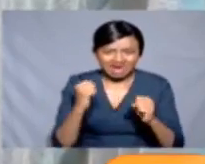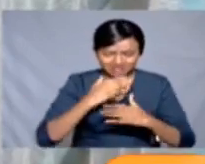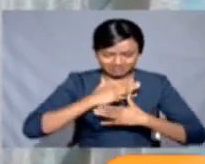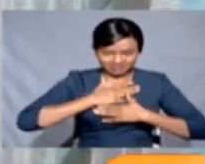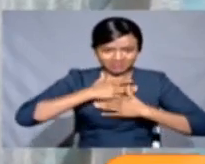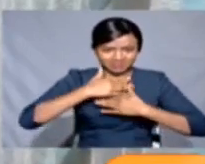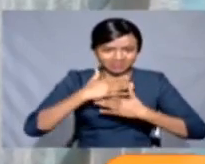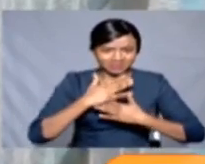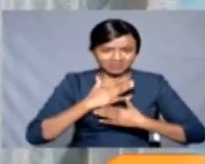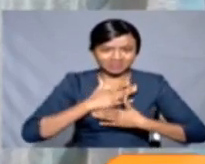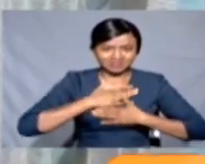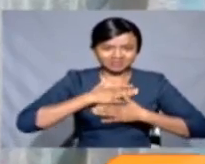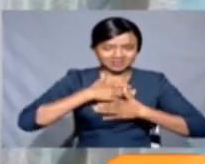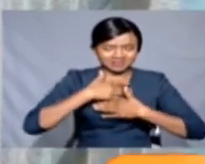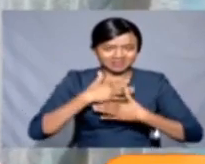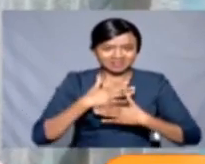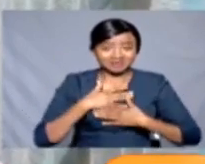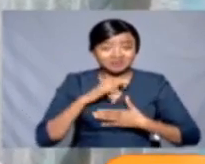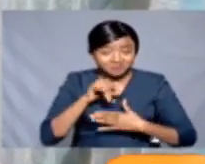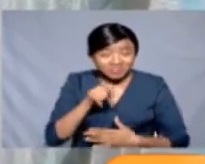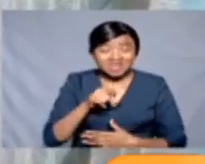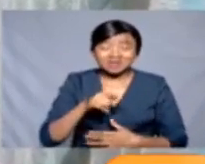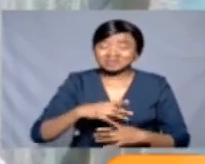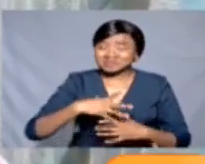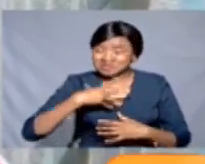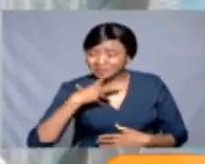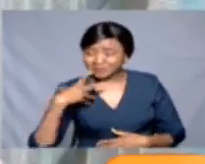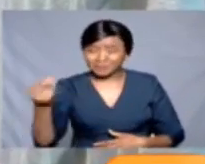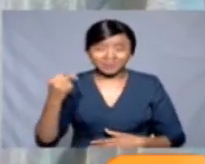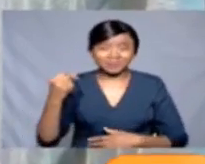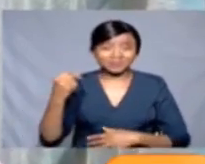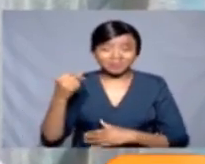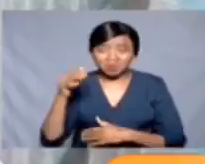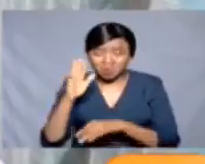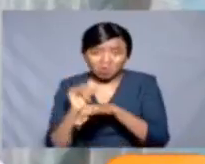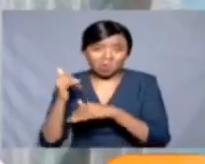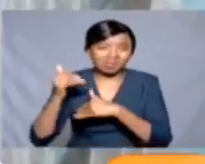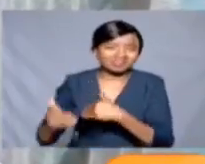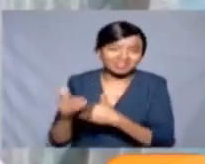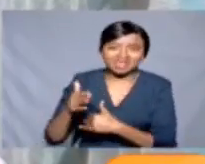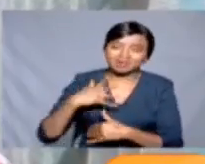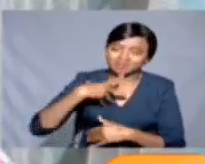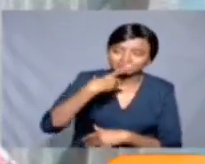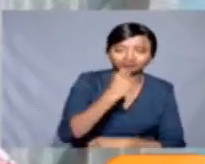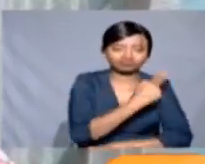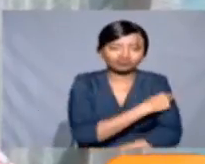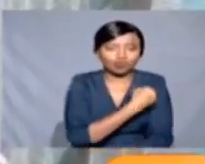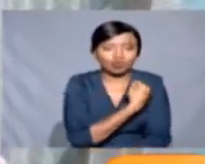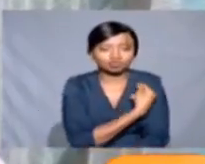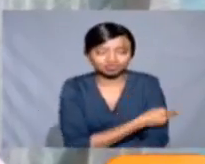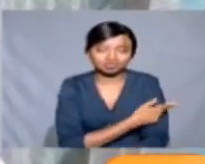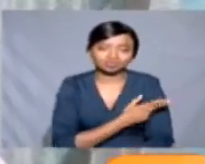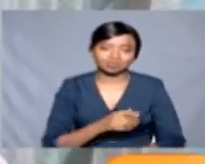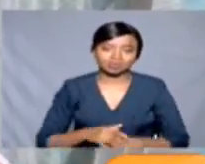kupumua. Hapo ndio nilichomoka tu na kuita manjirani, kimbia.